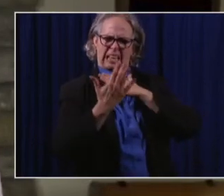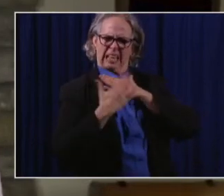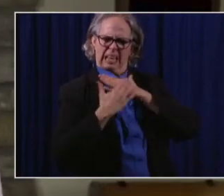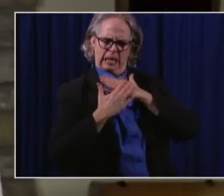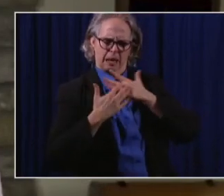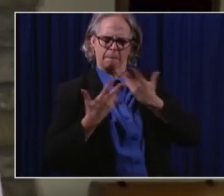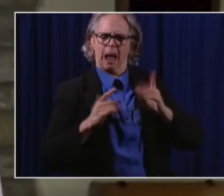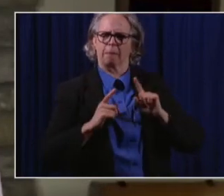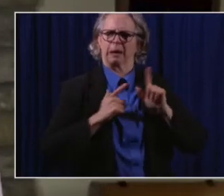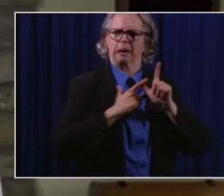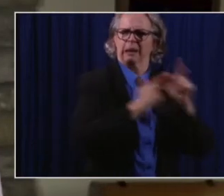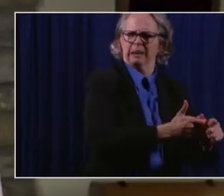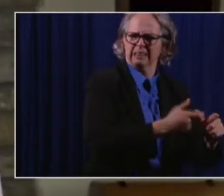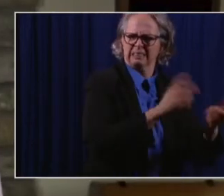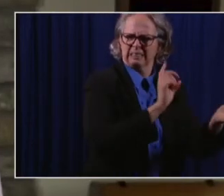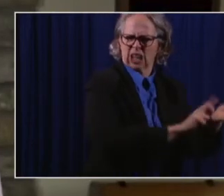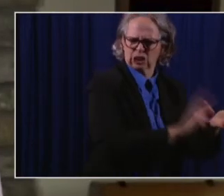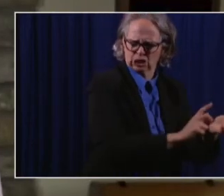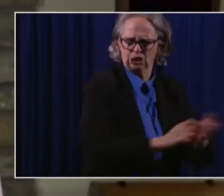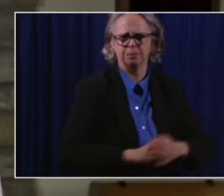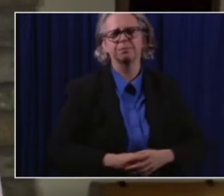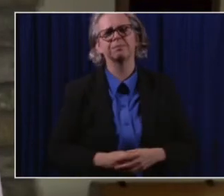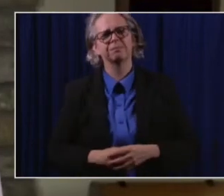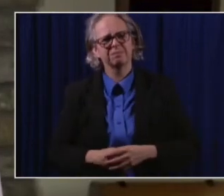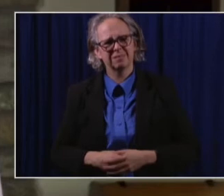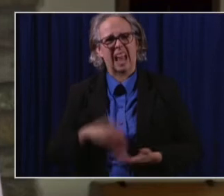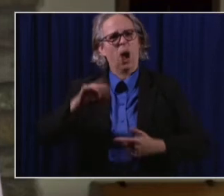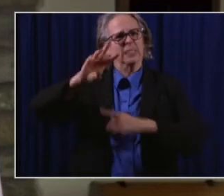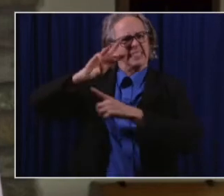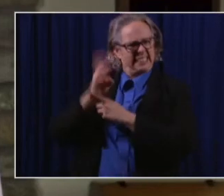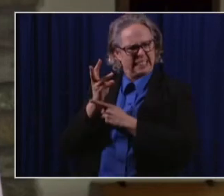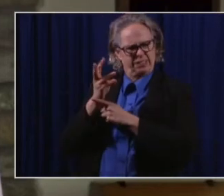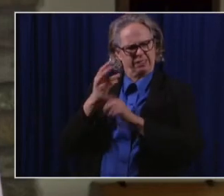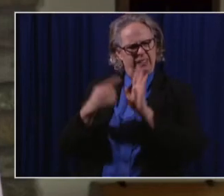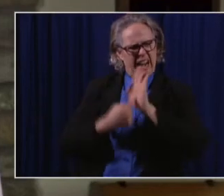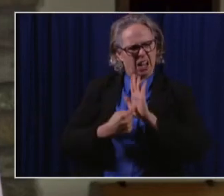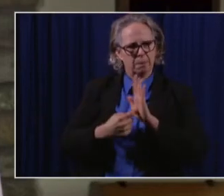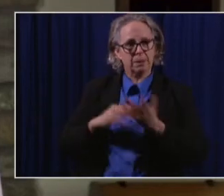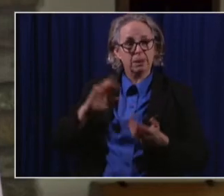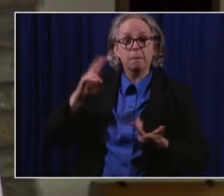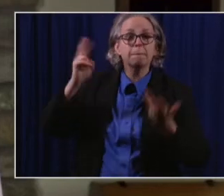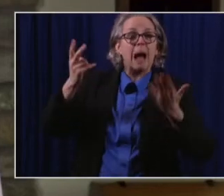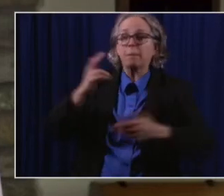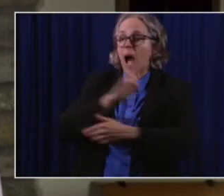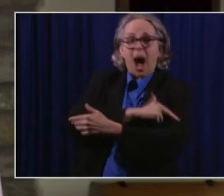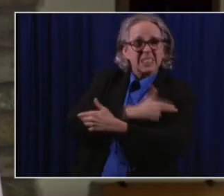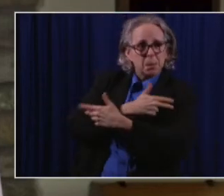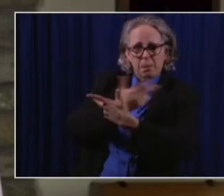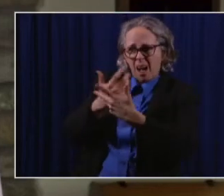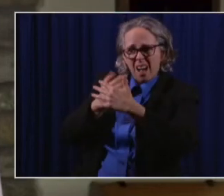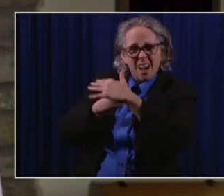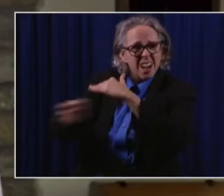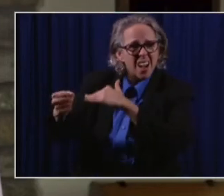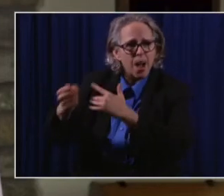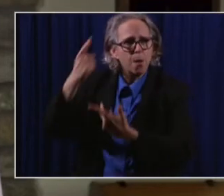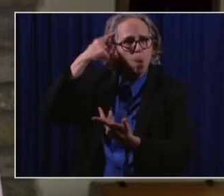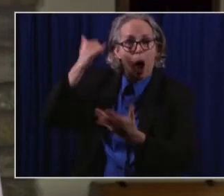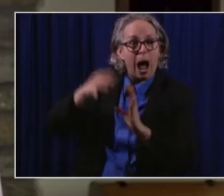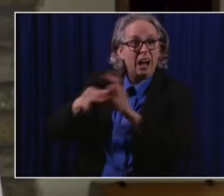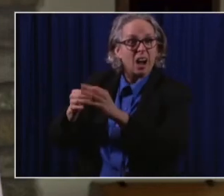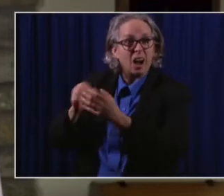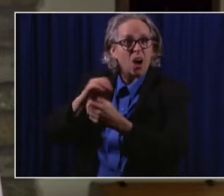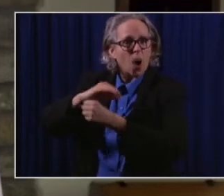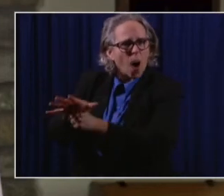is sustained increase in new COVID hospital admissions. This is flagged when there is an increasing trend of at